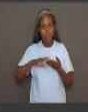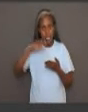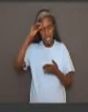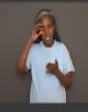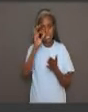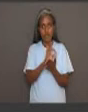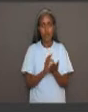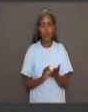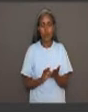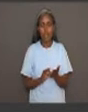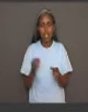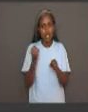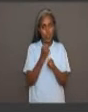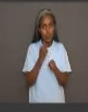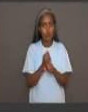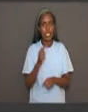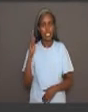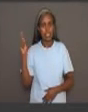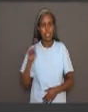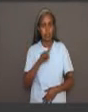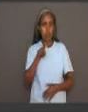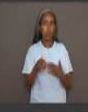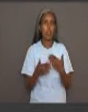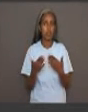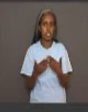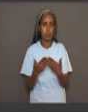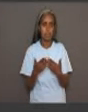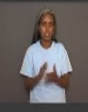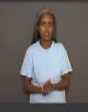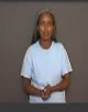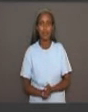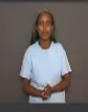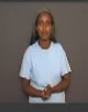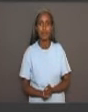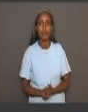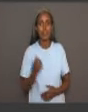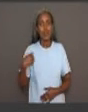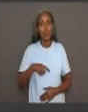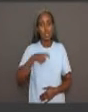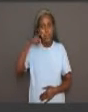Luckily, we have learned the formula to make this problem simple.